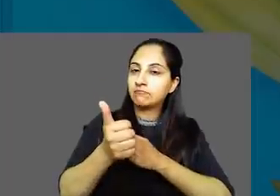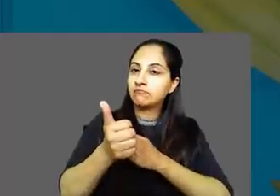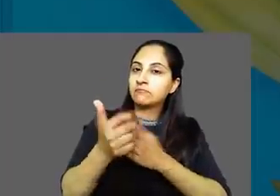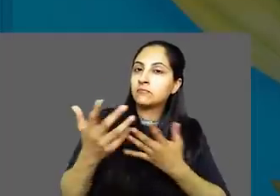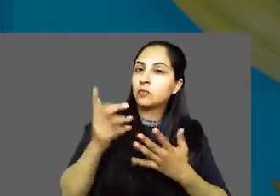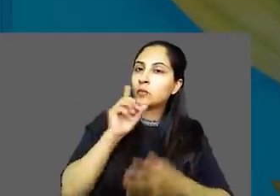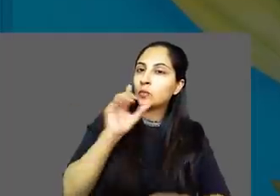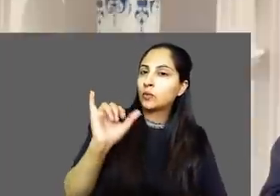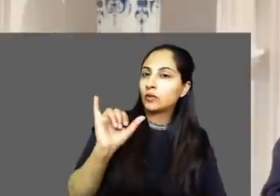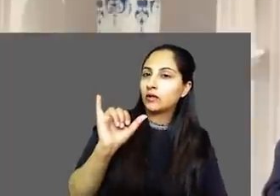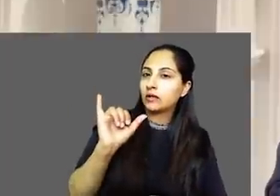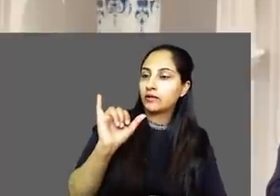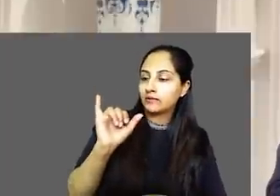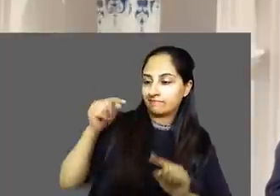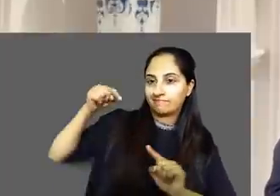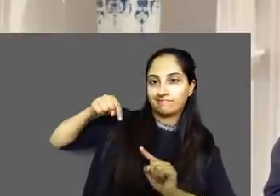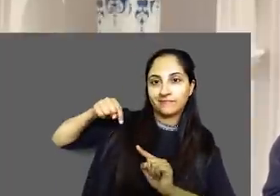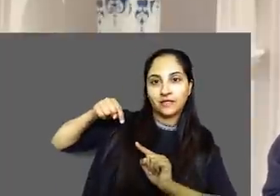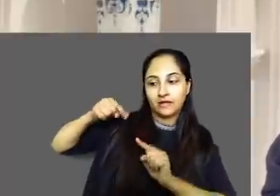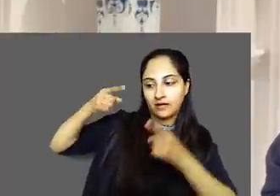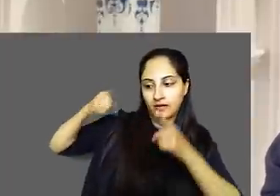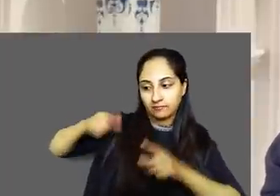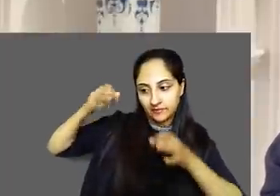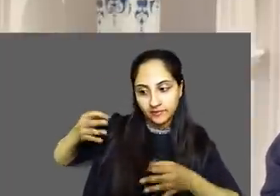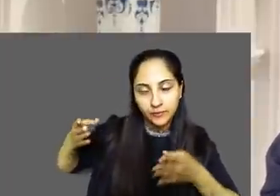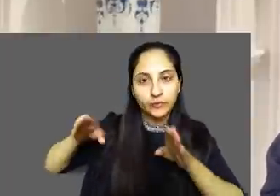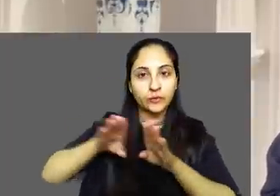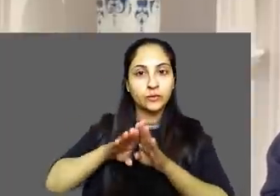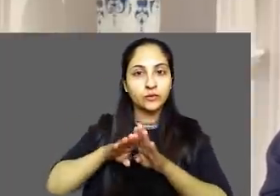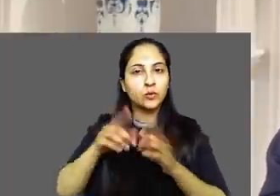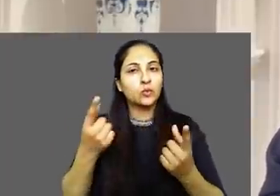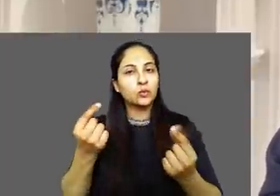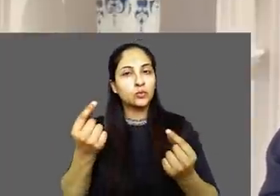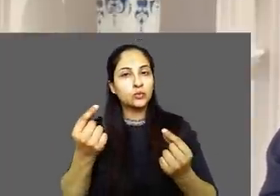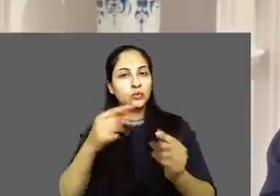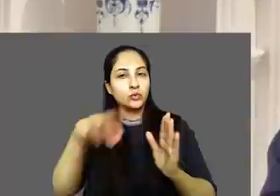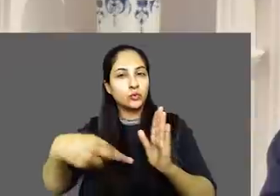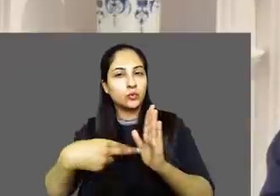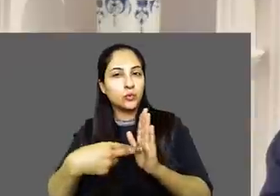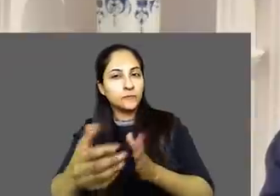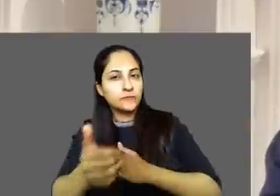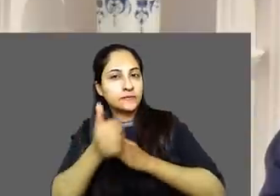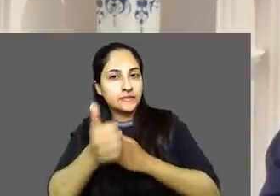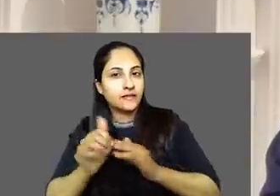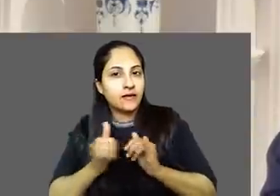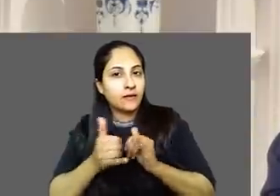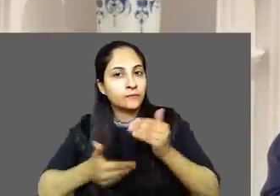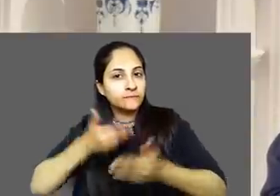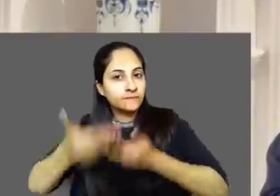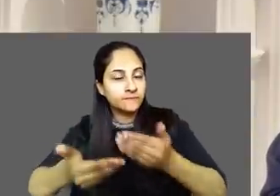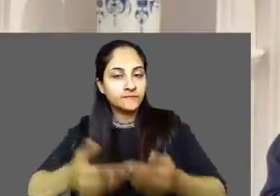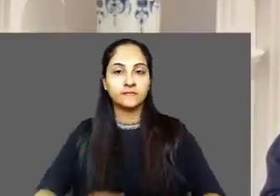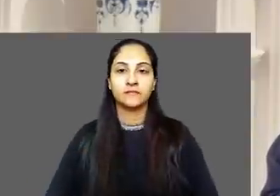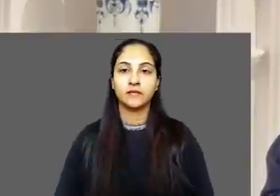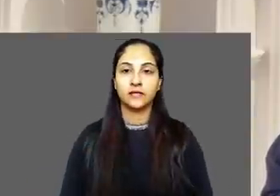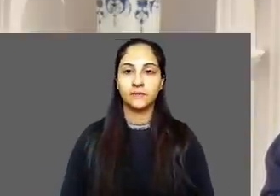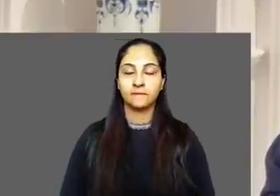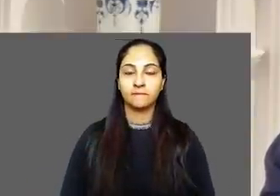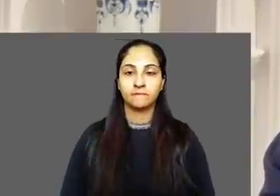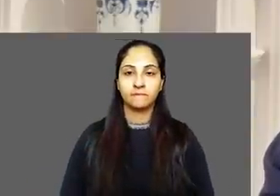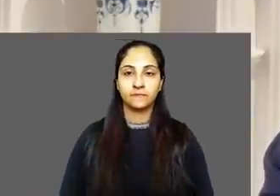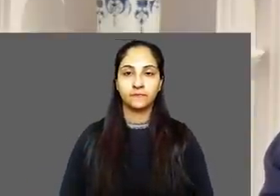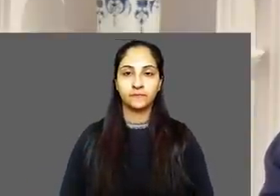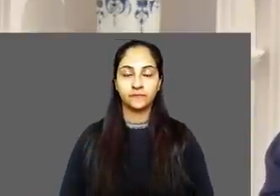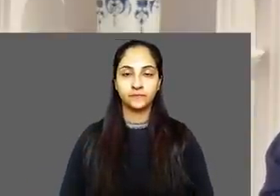period? You know, what it taught me, Zane, is that it's very important to be surrounded by subject